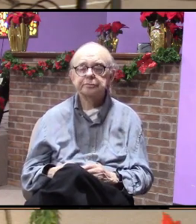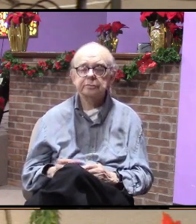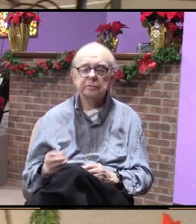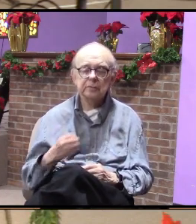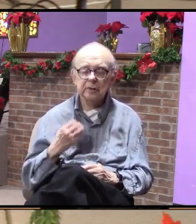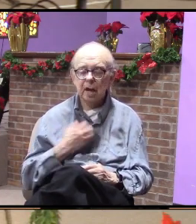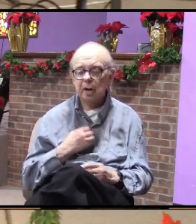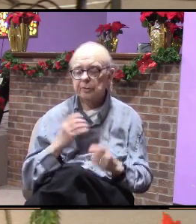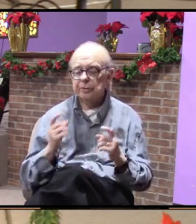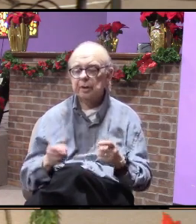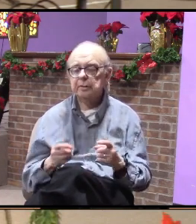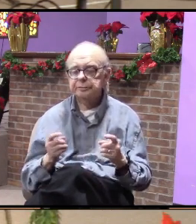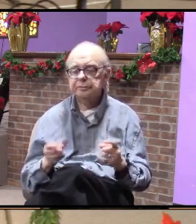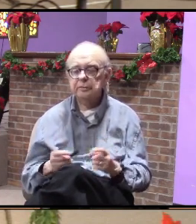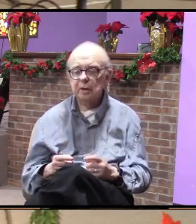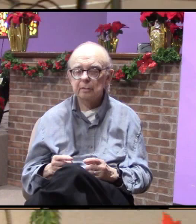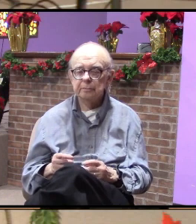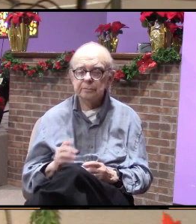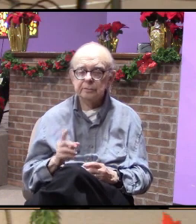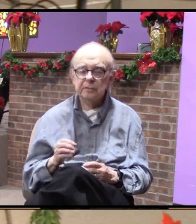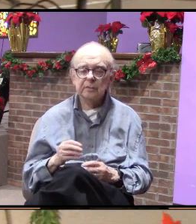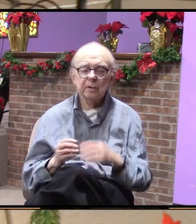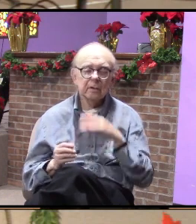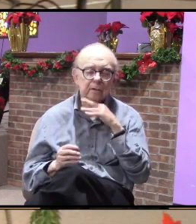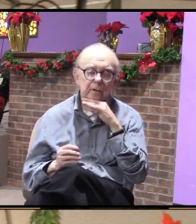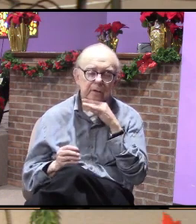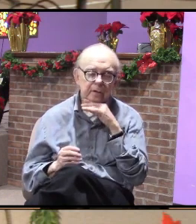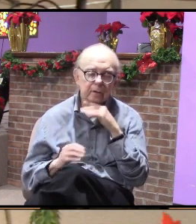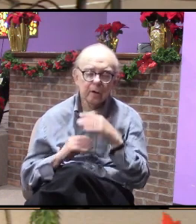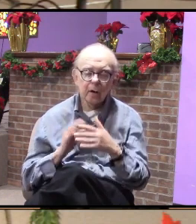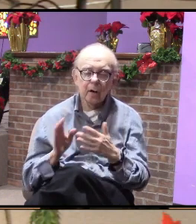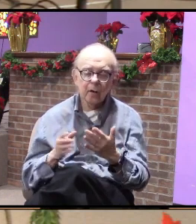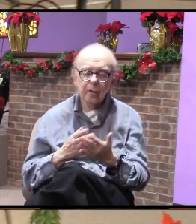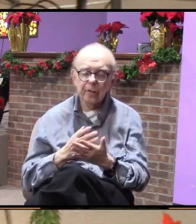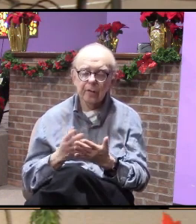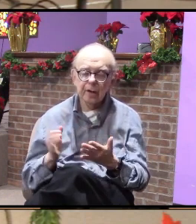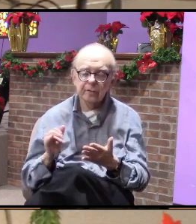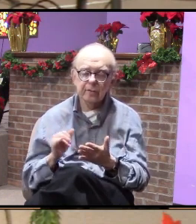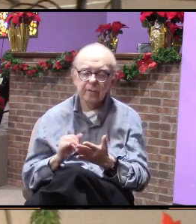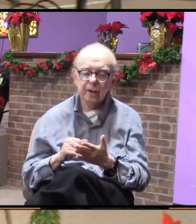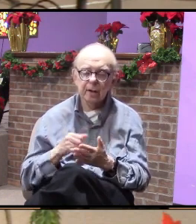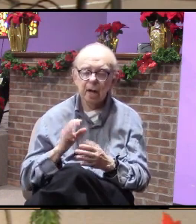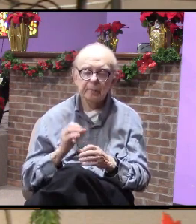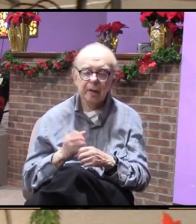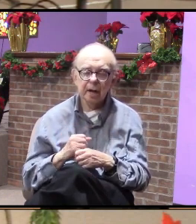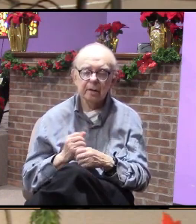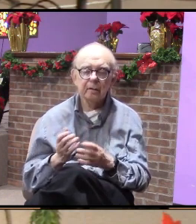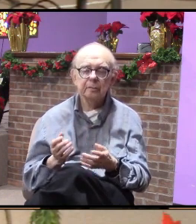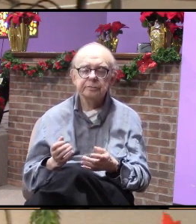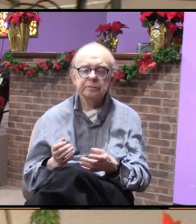Our sin has corrupted all of creation,